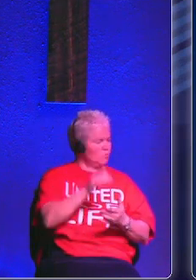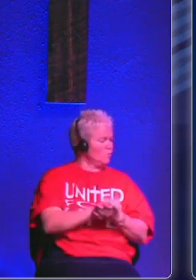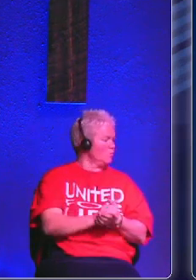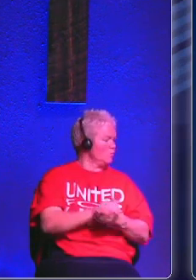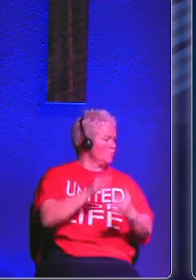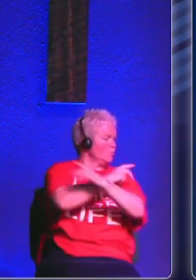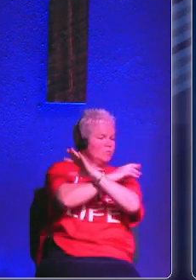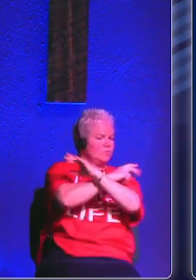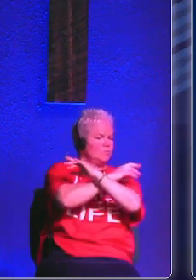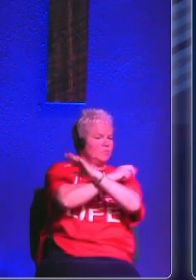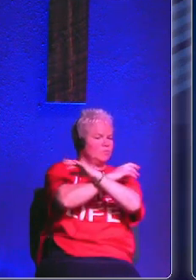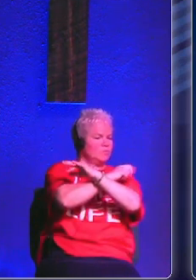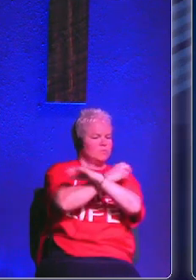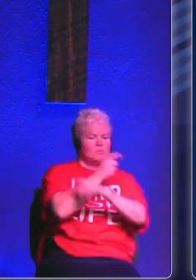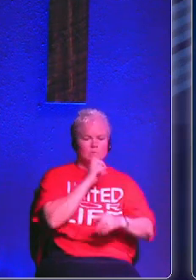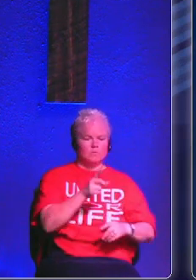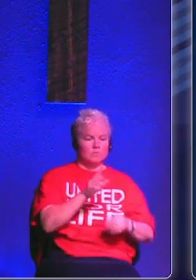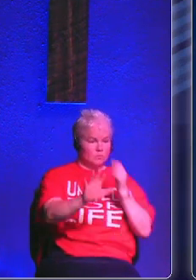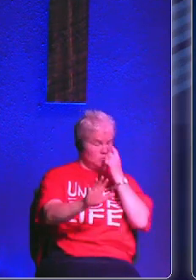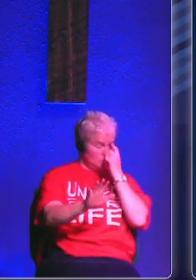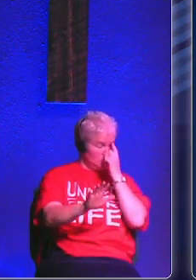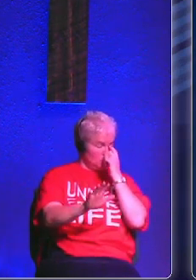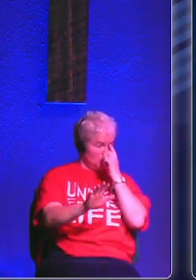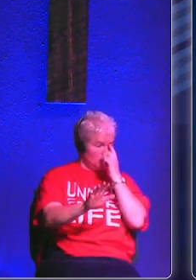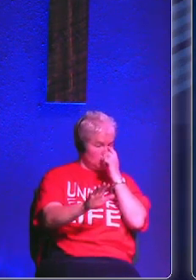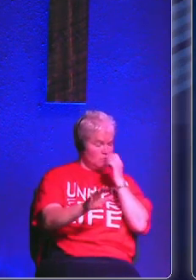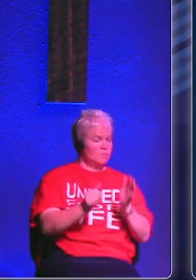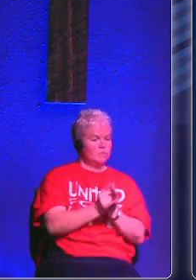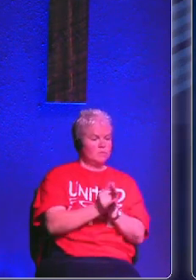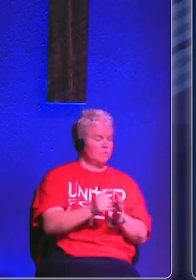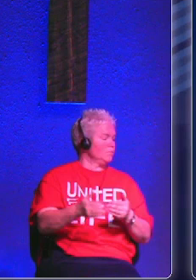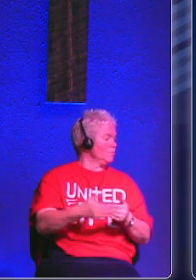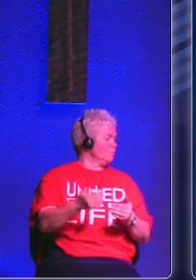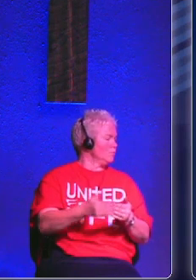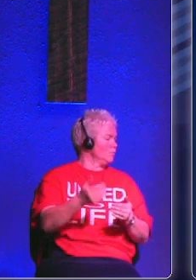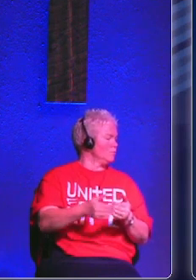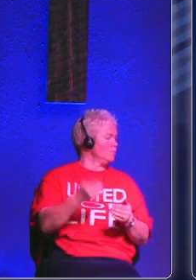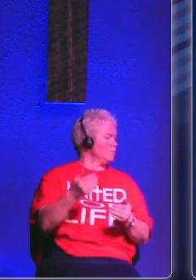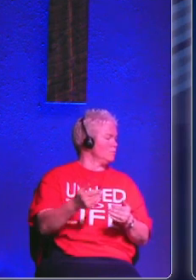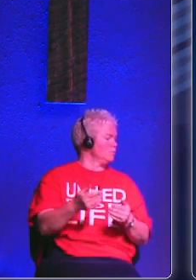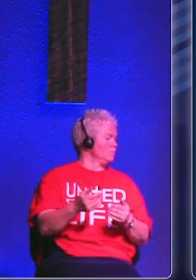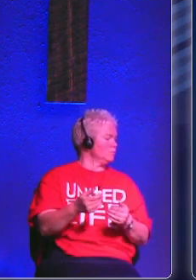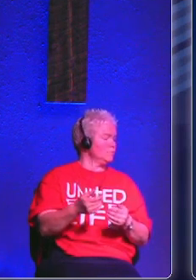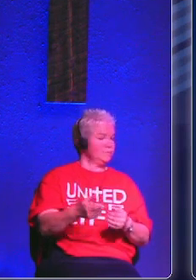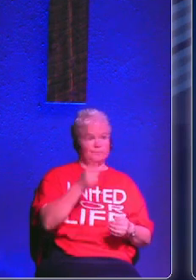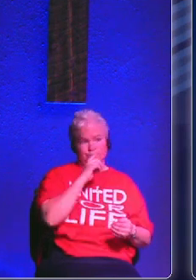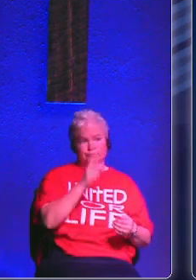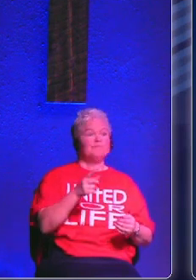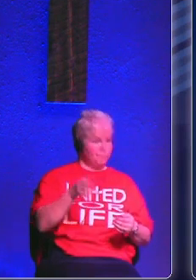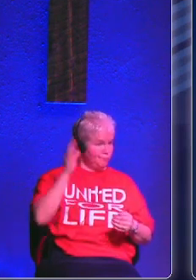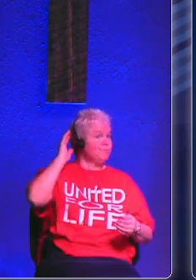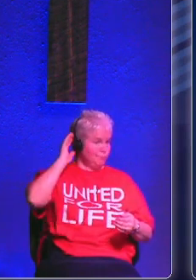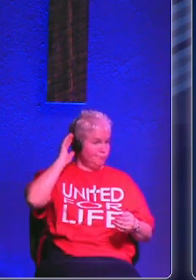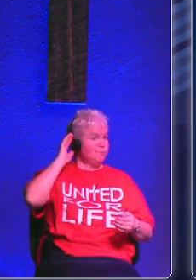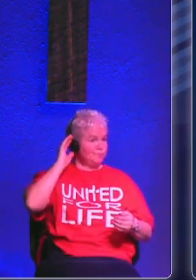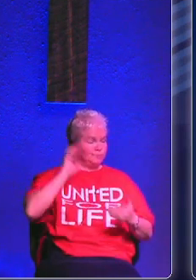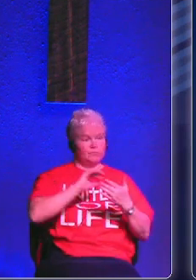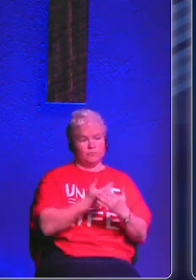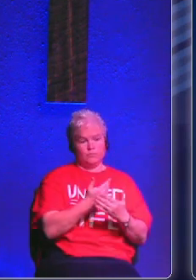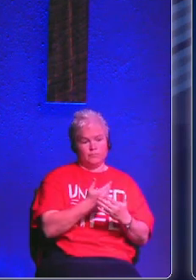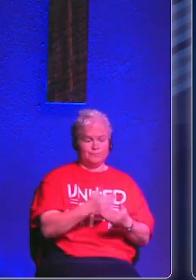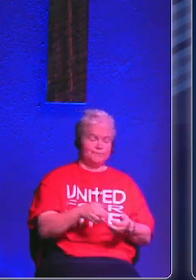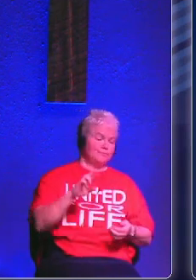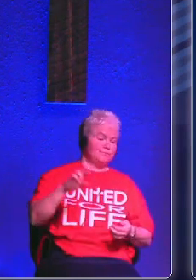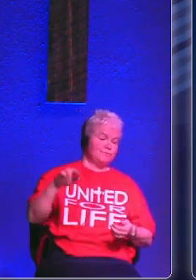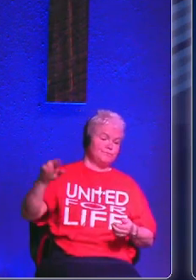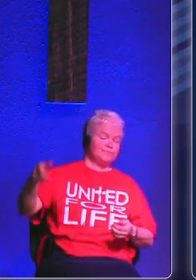Believing what the media tells you, well, that's easy. Isn't that easy? Well, they said it. I heard it on the news.